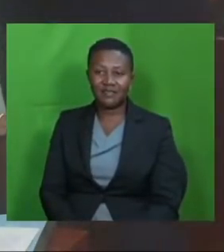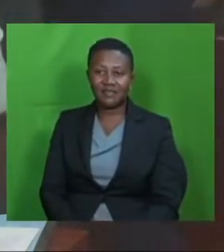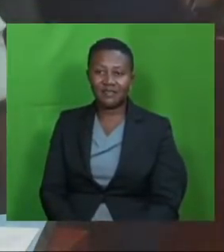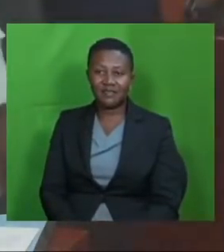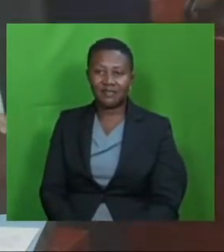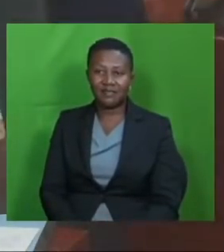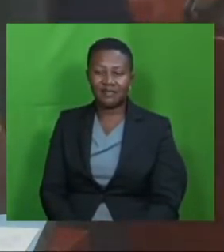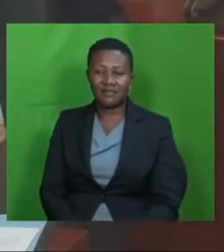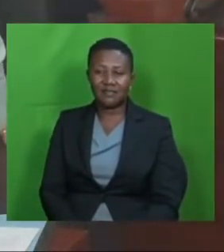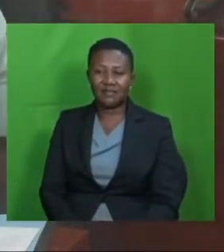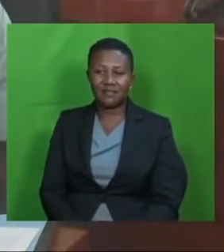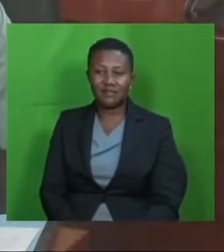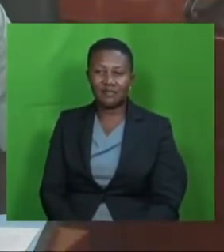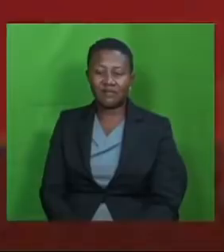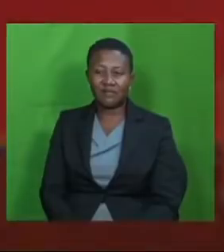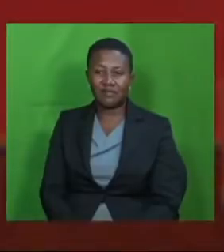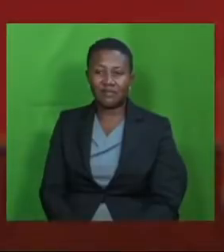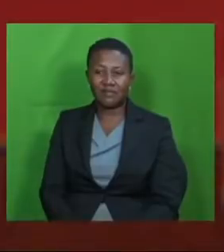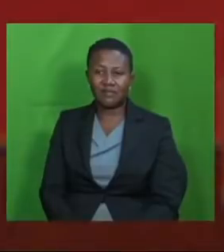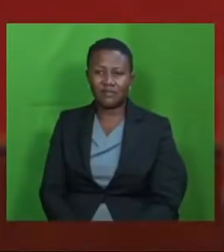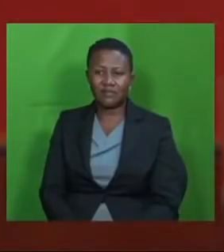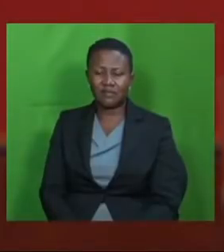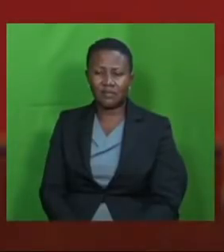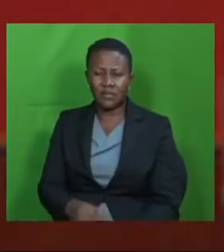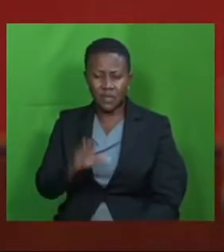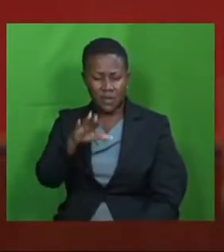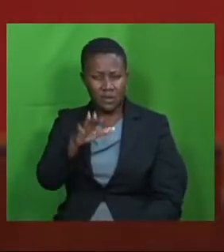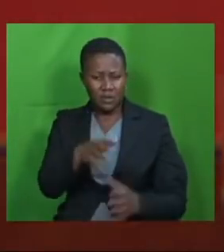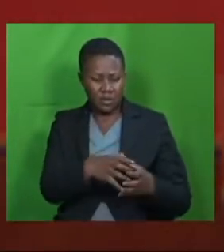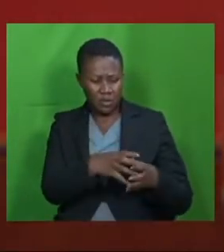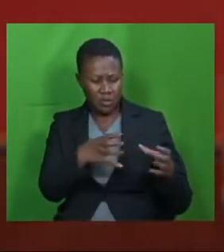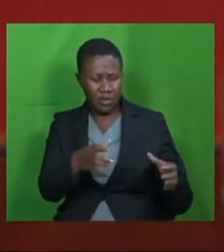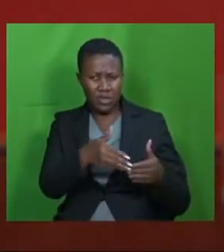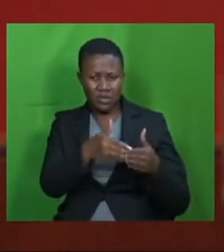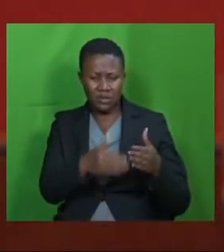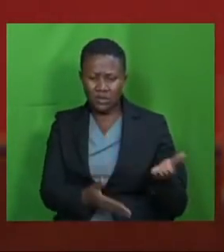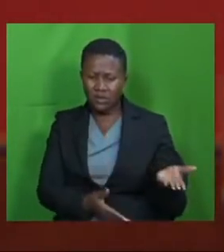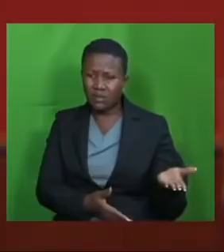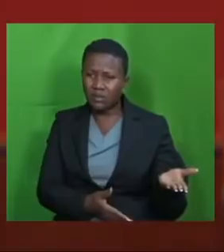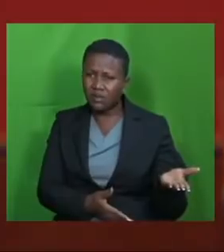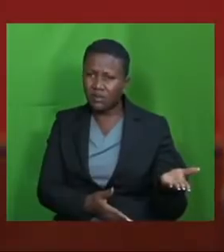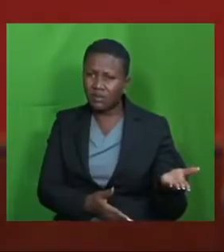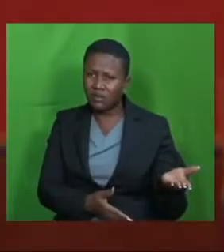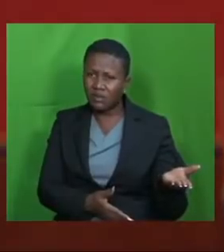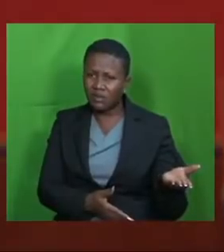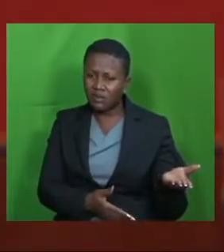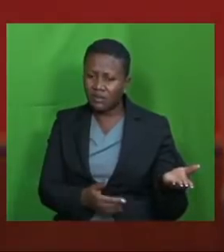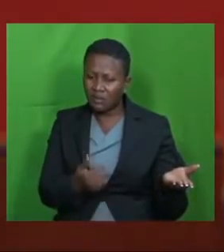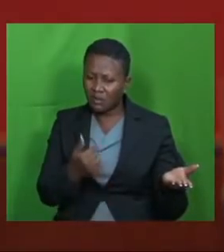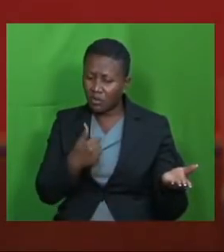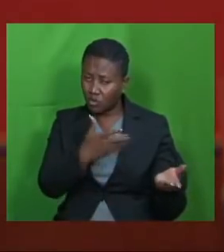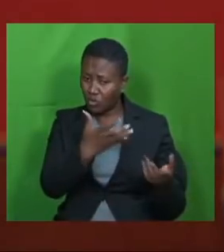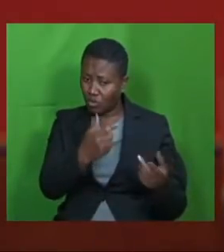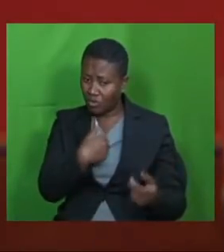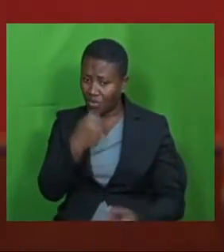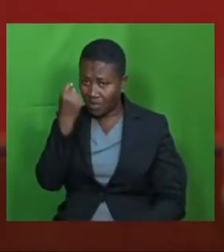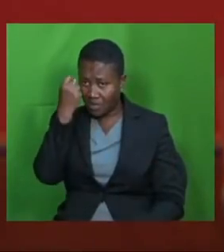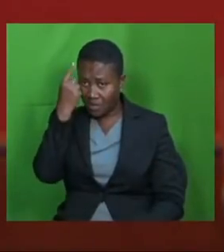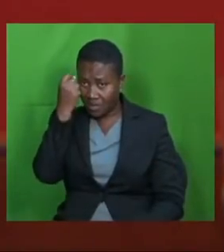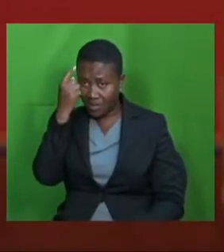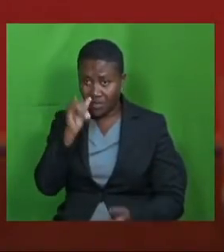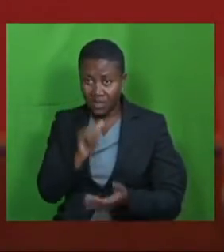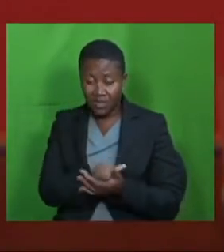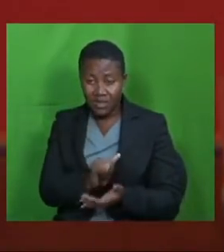Out. Am I, Honorable Majority Leader, am I to understand that you